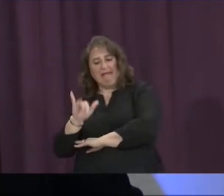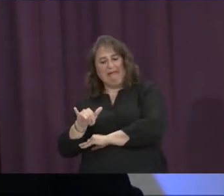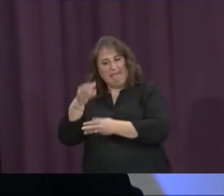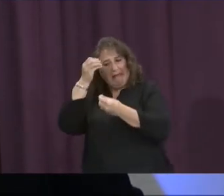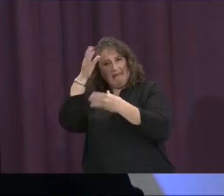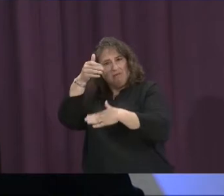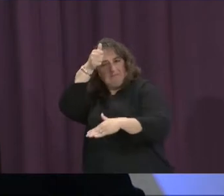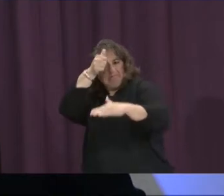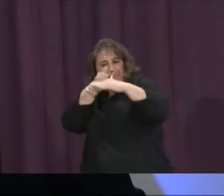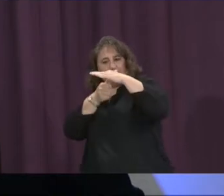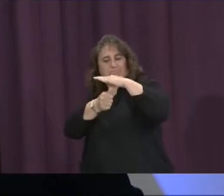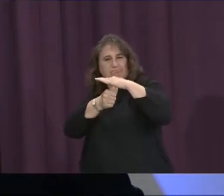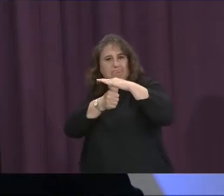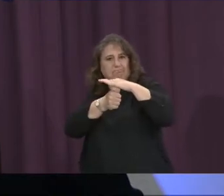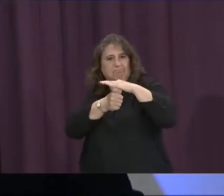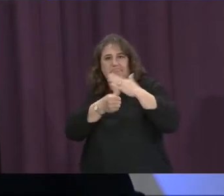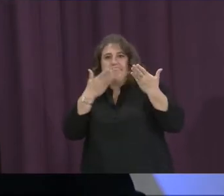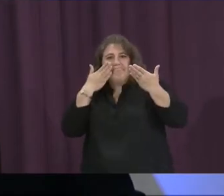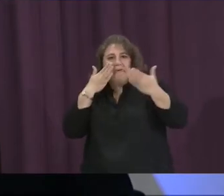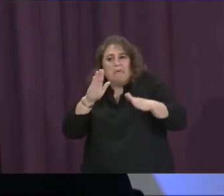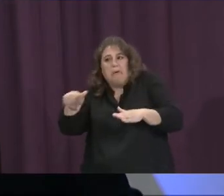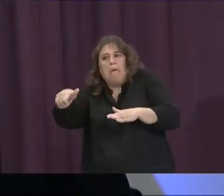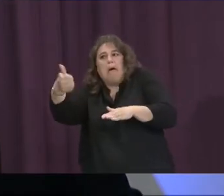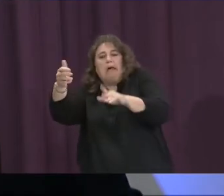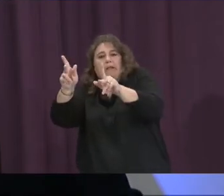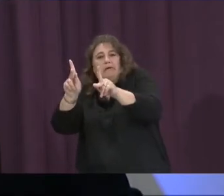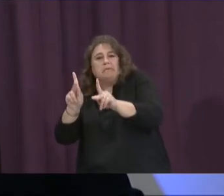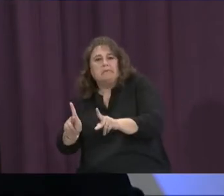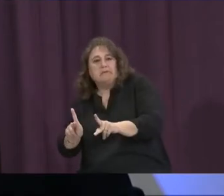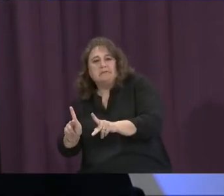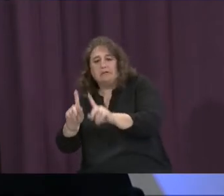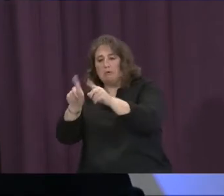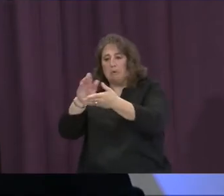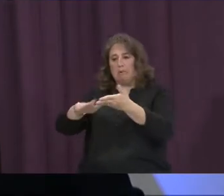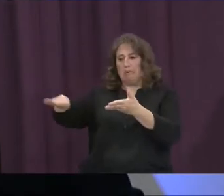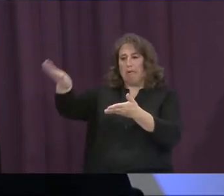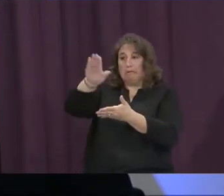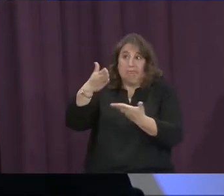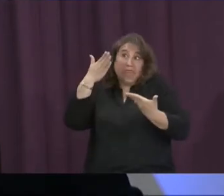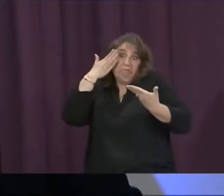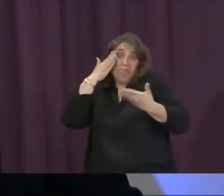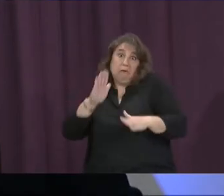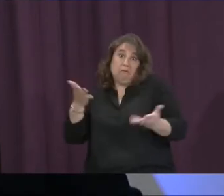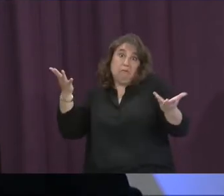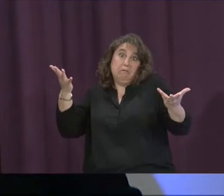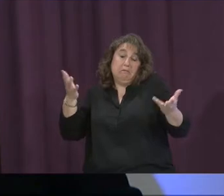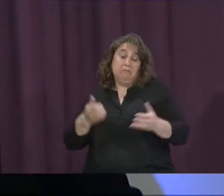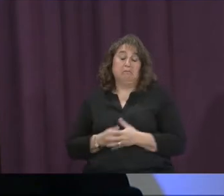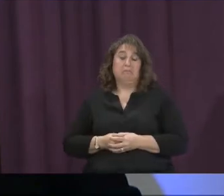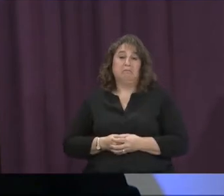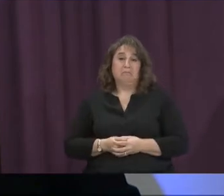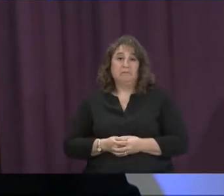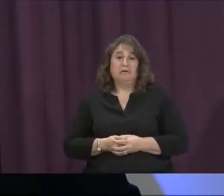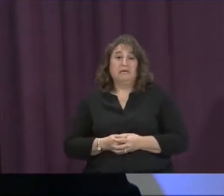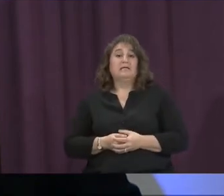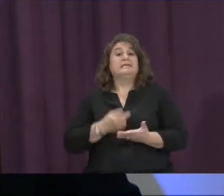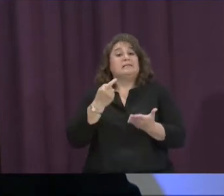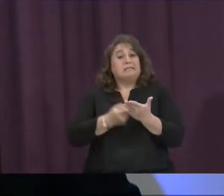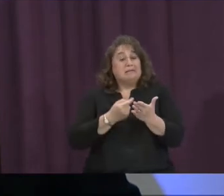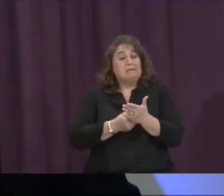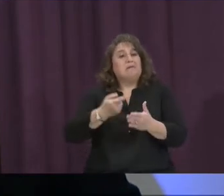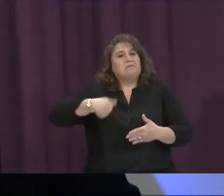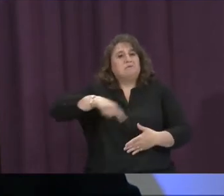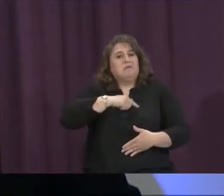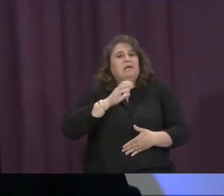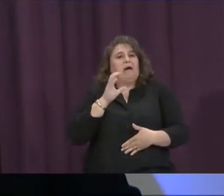you know, we are going to